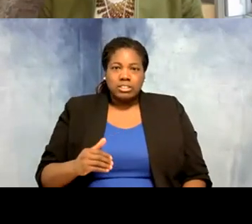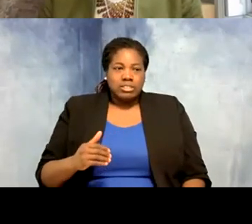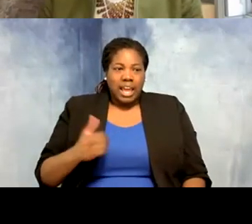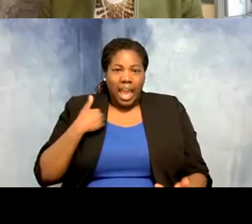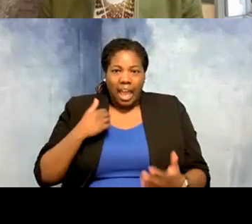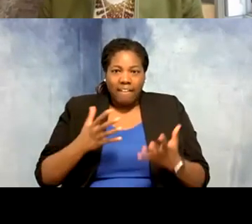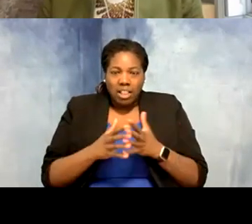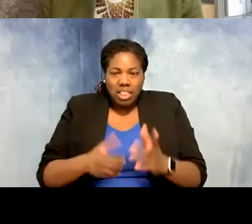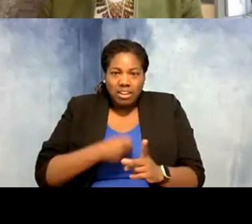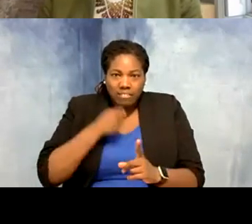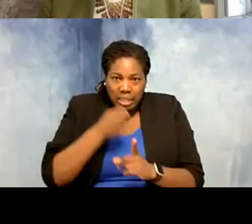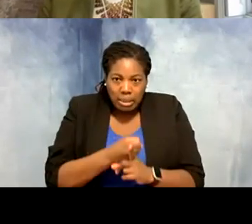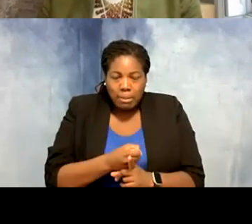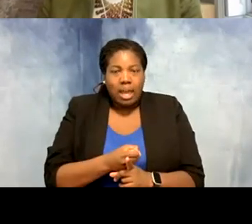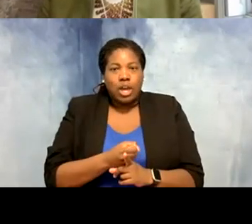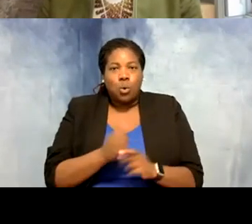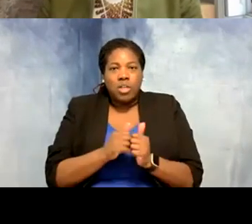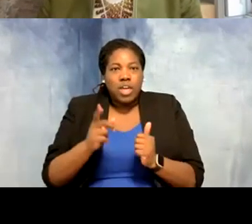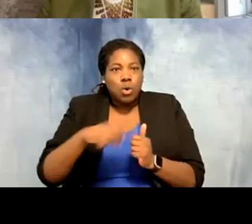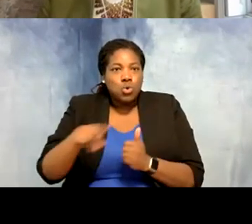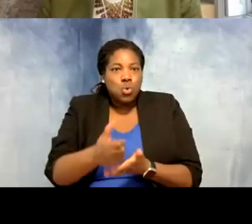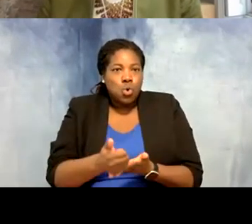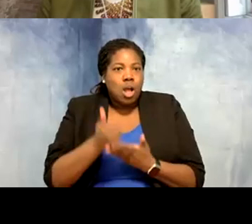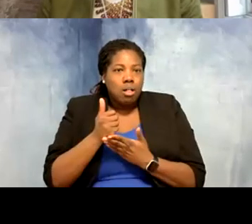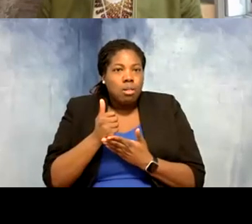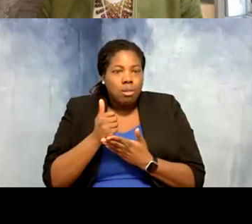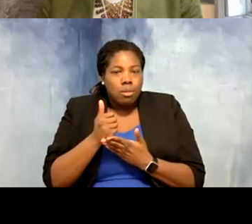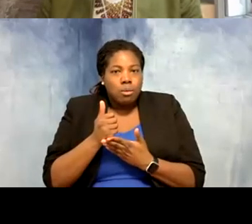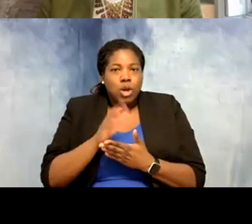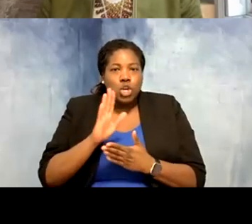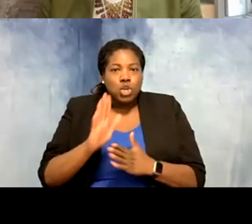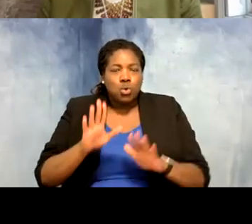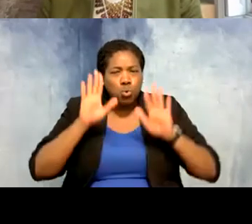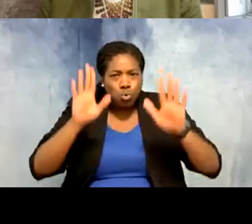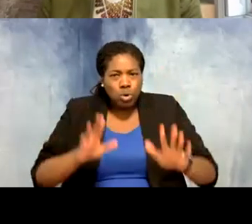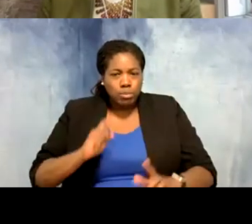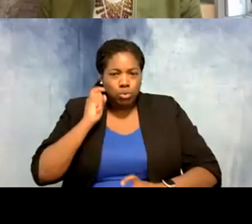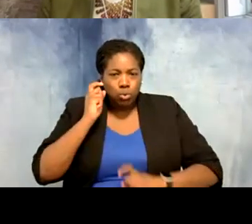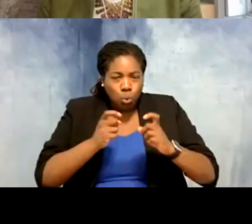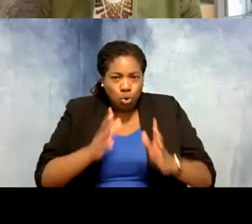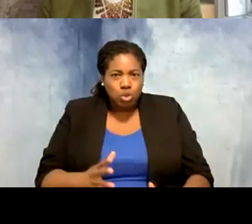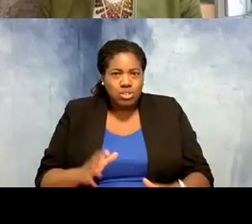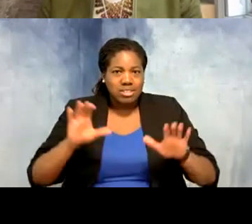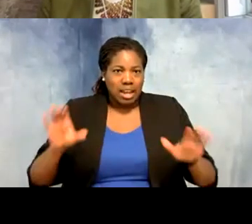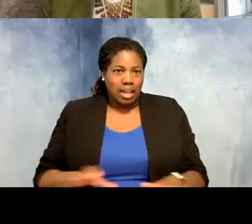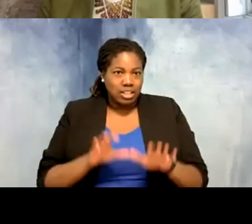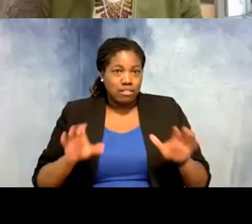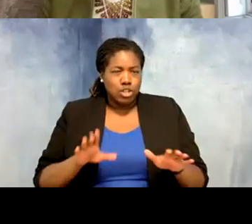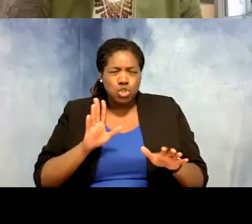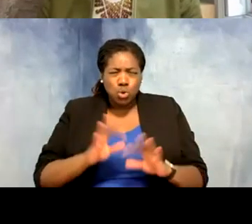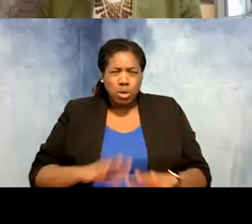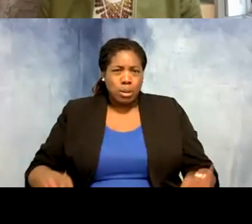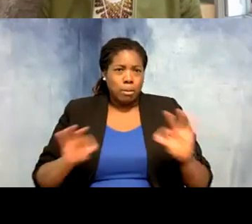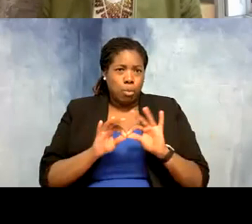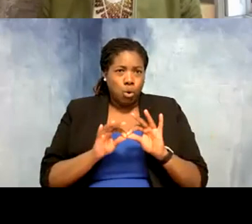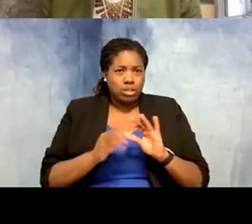and impact without the help of you, our incredible donors and activists. You are essential partners in this